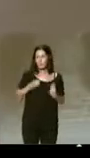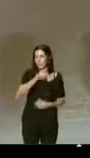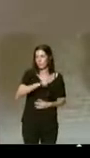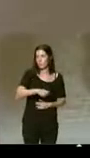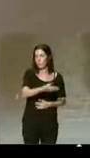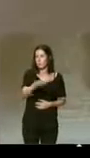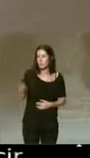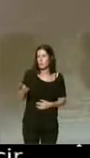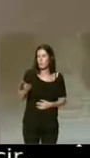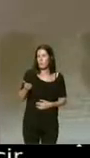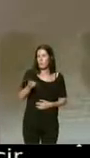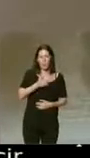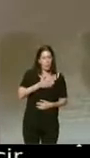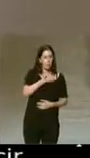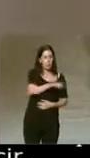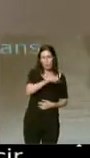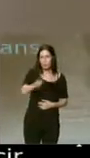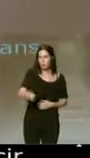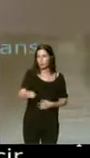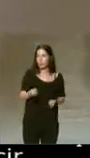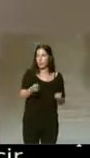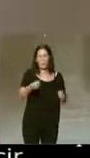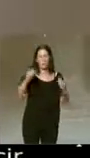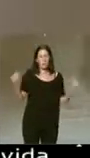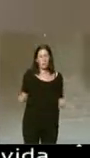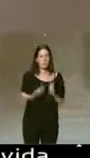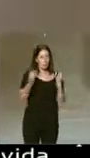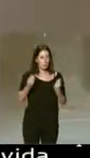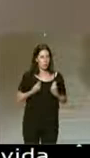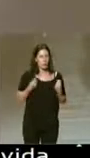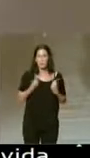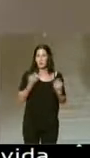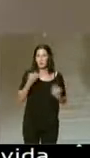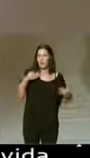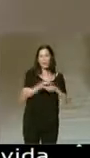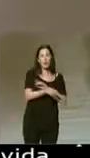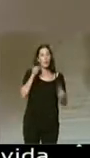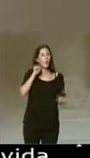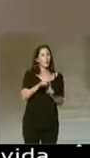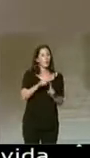means, a way forward. We want to have technology to improve people's lives, and